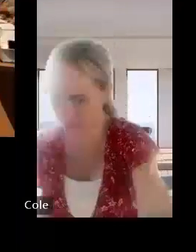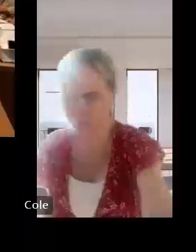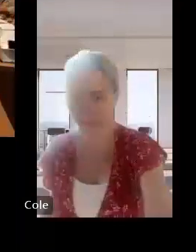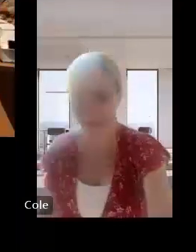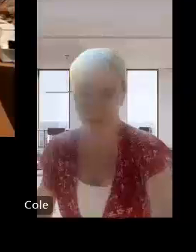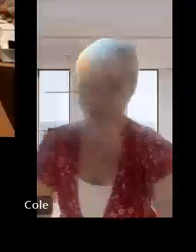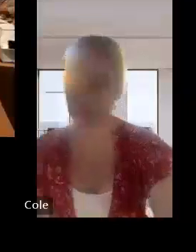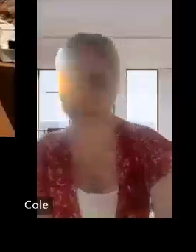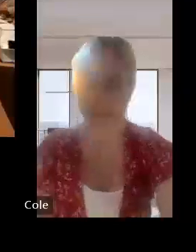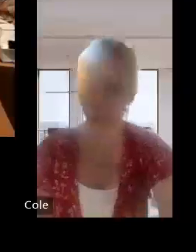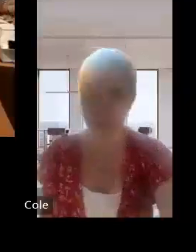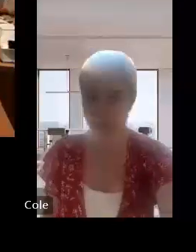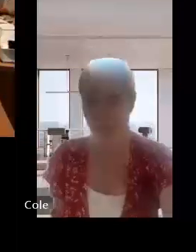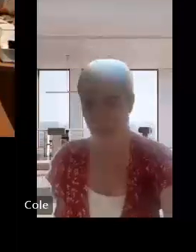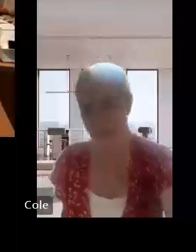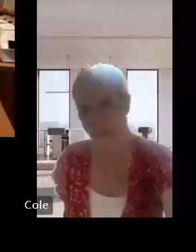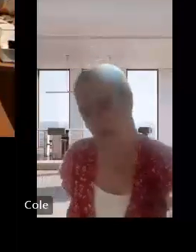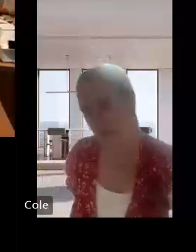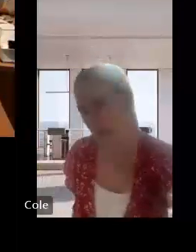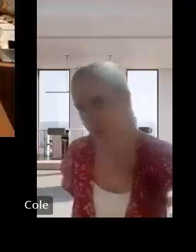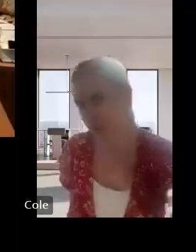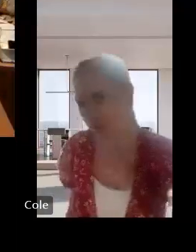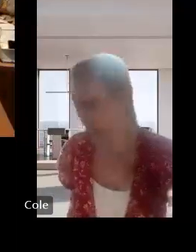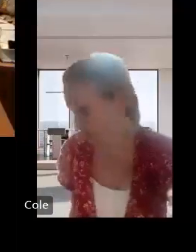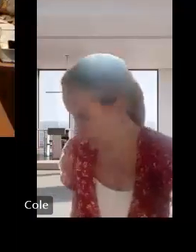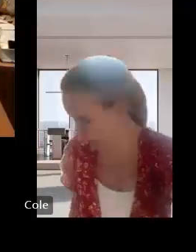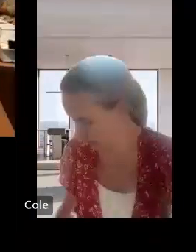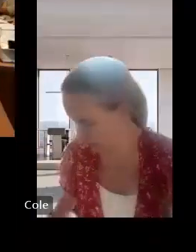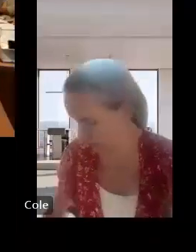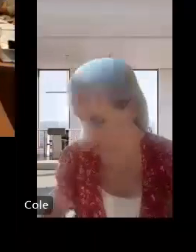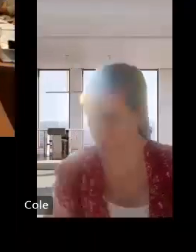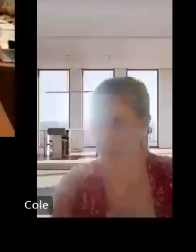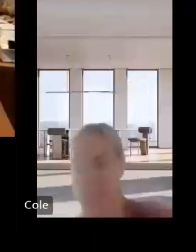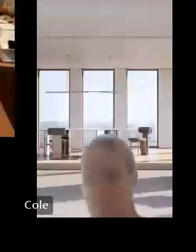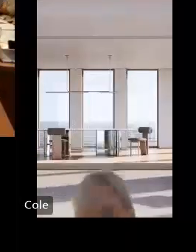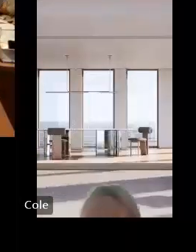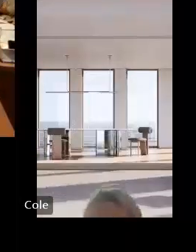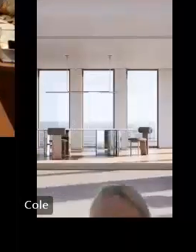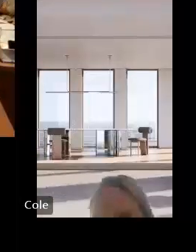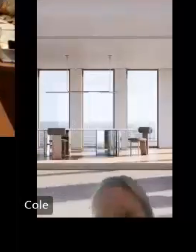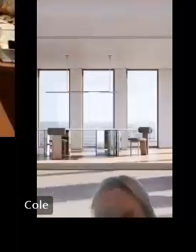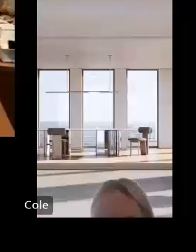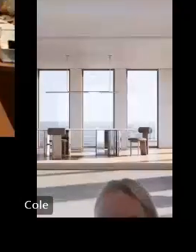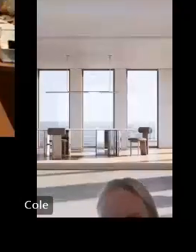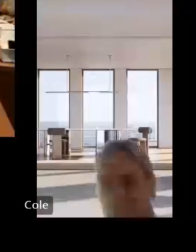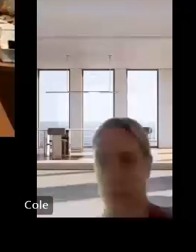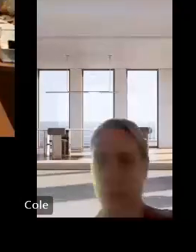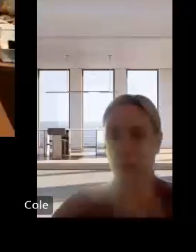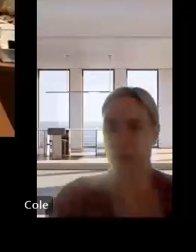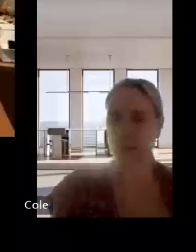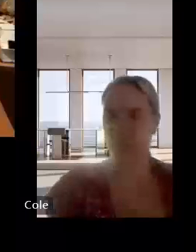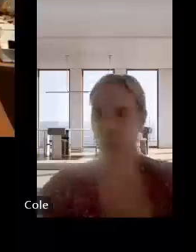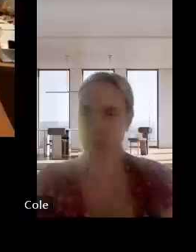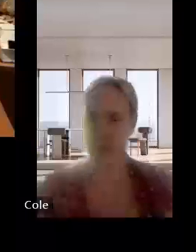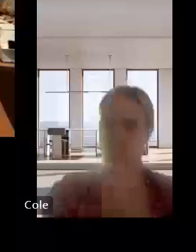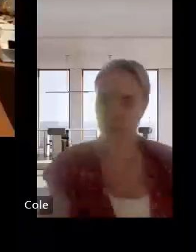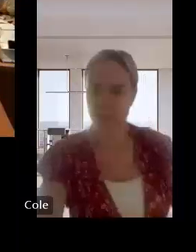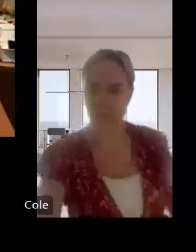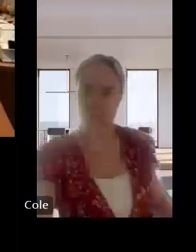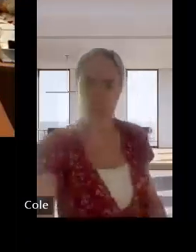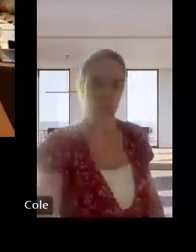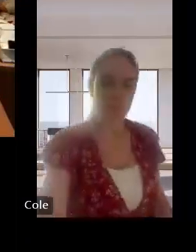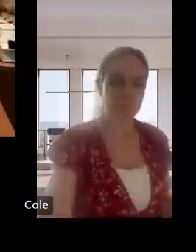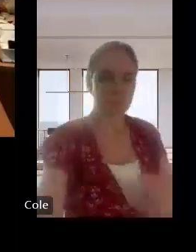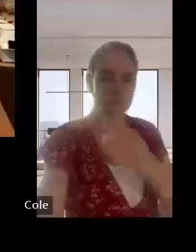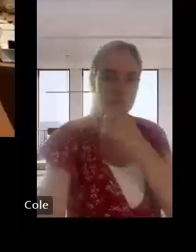may come out for a year, but it's 1 year renewable. And so we have the opportunity to renew the role, provided that we have